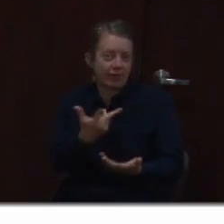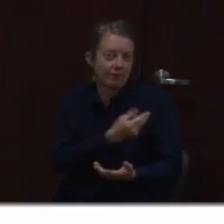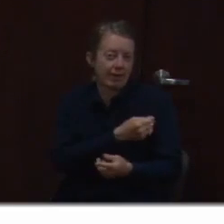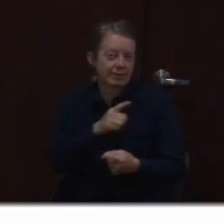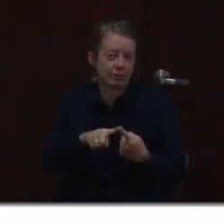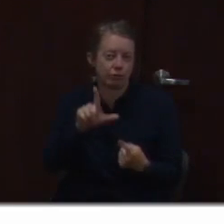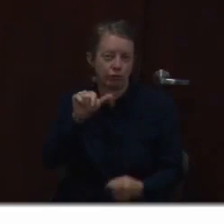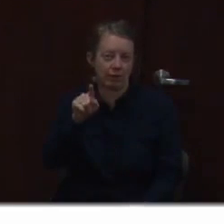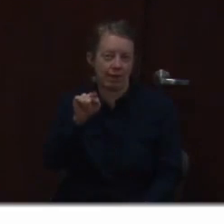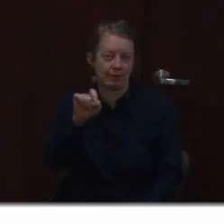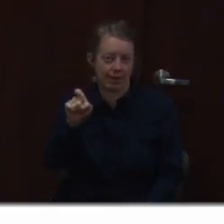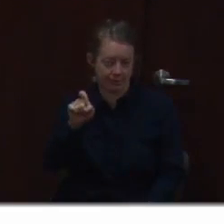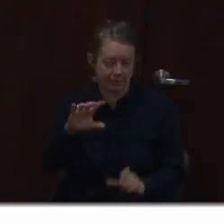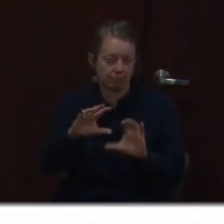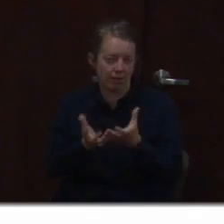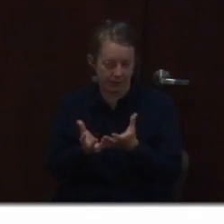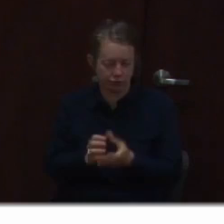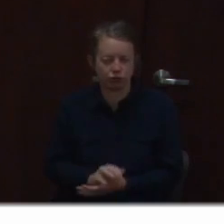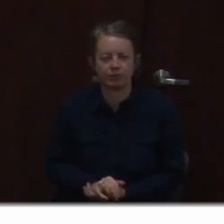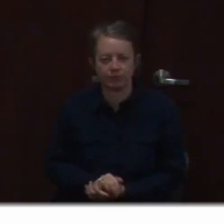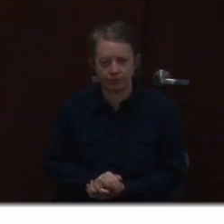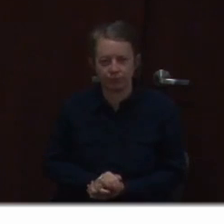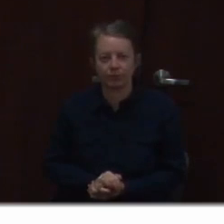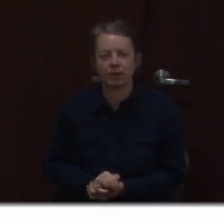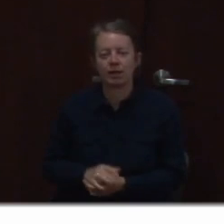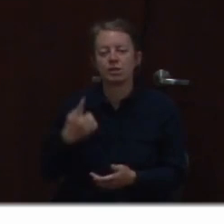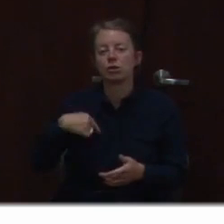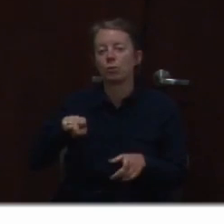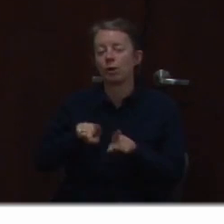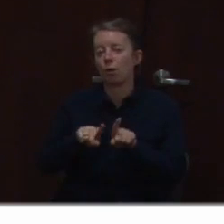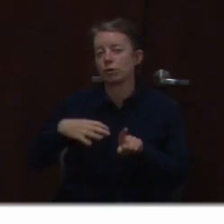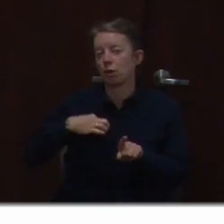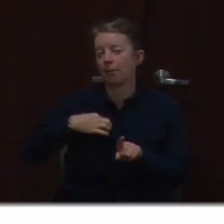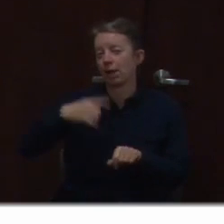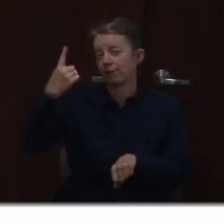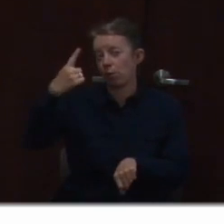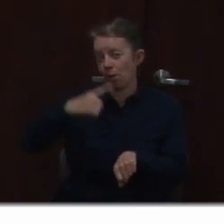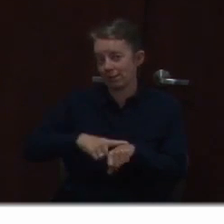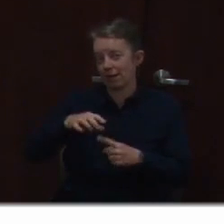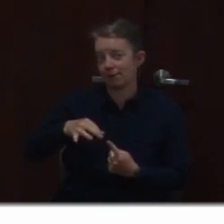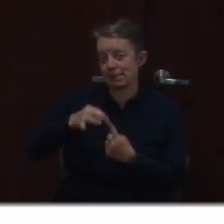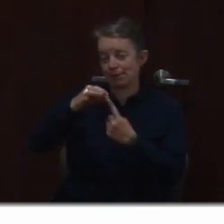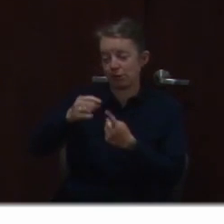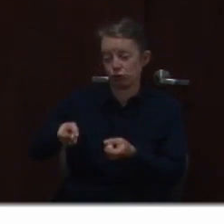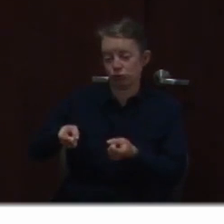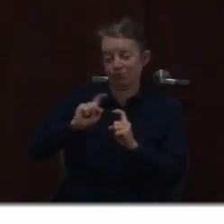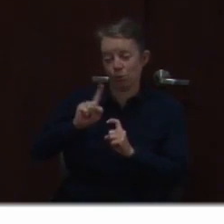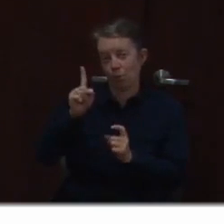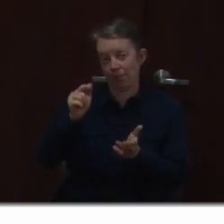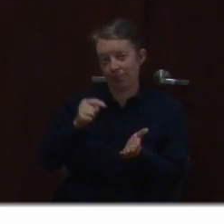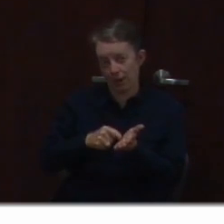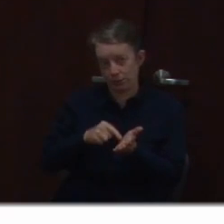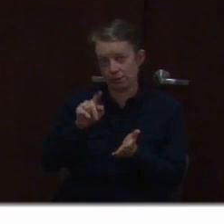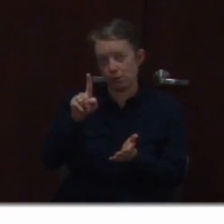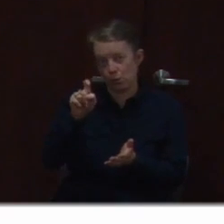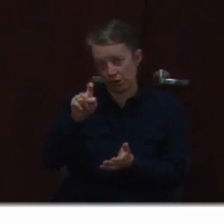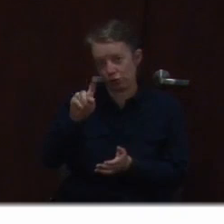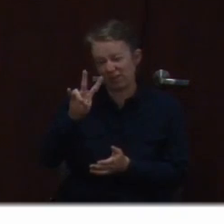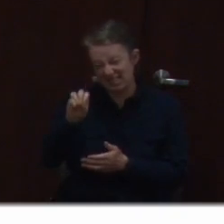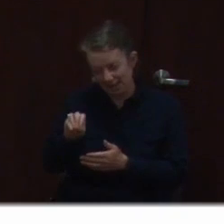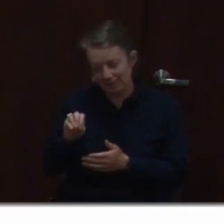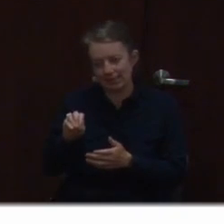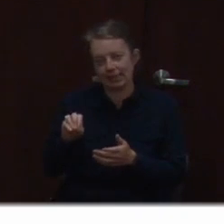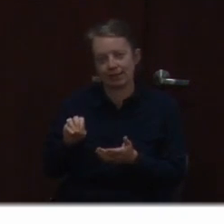these allocations, we did apply for a one-time special allocation of 1,170 to use for their